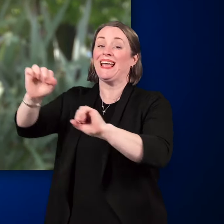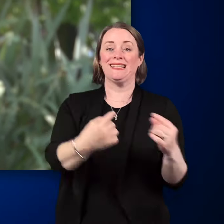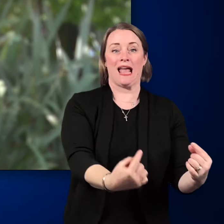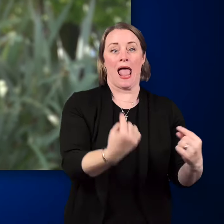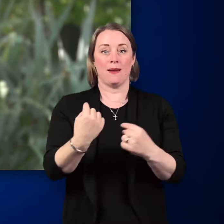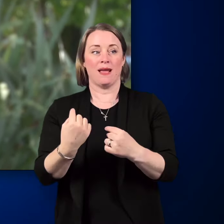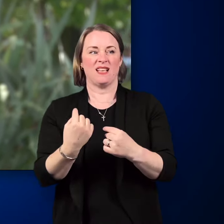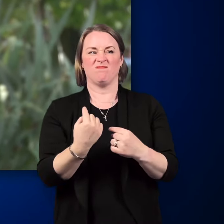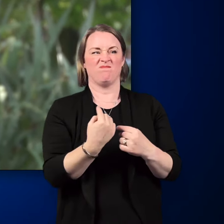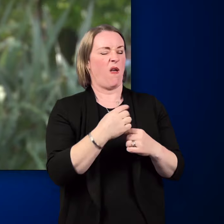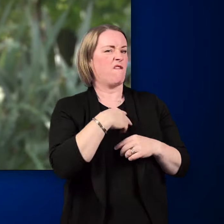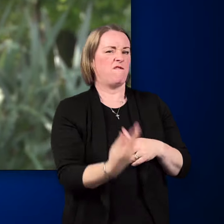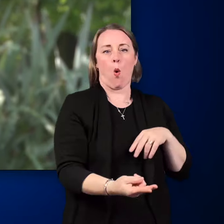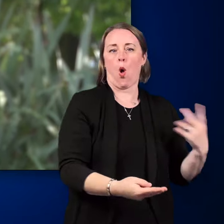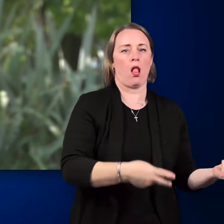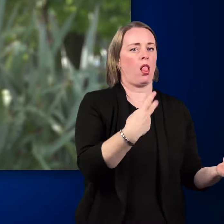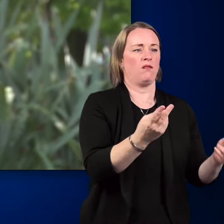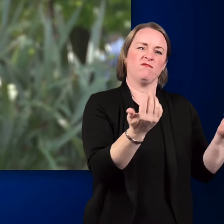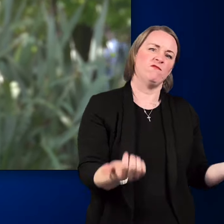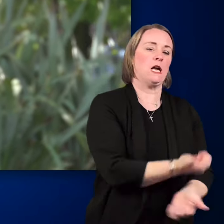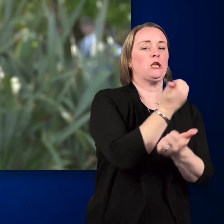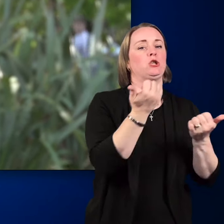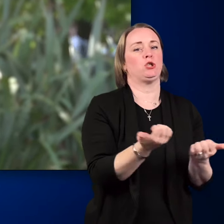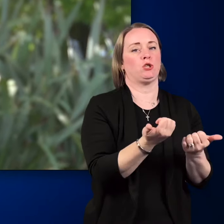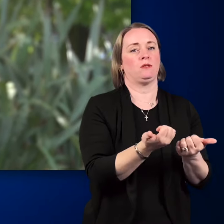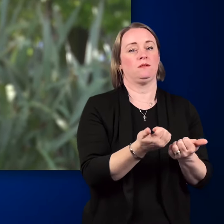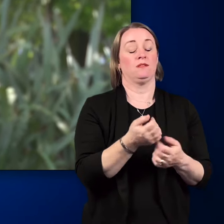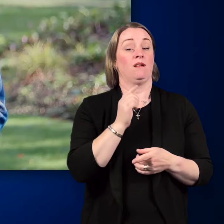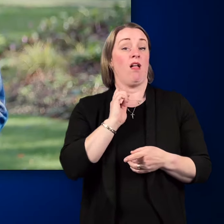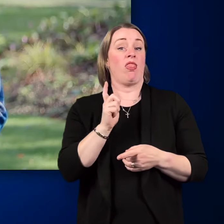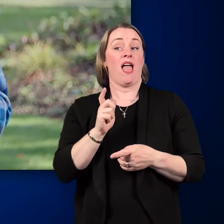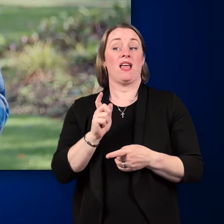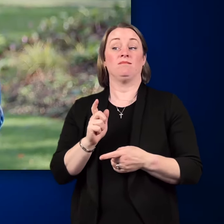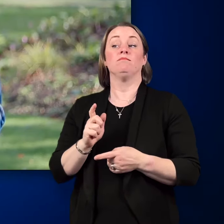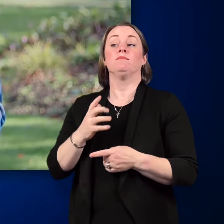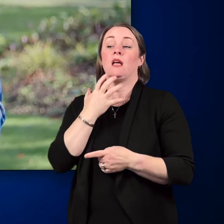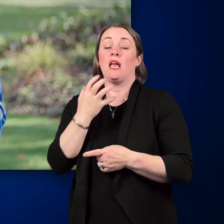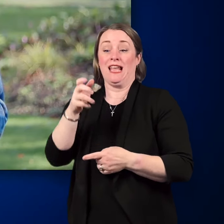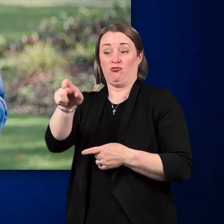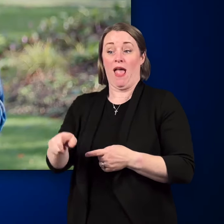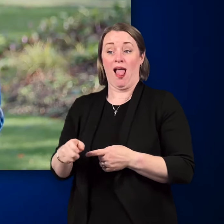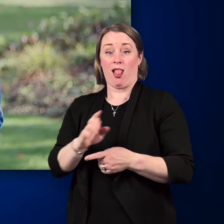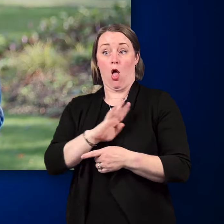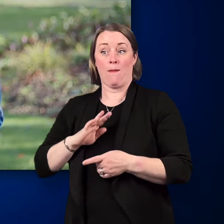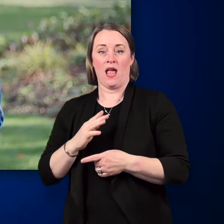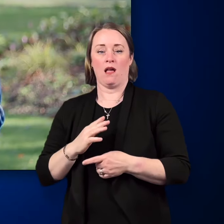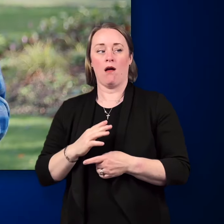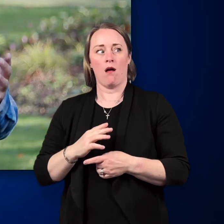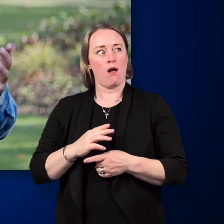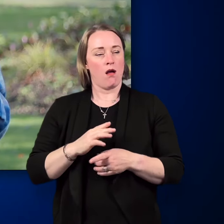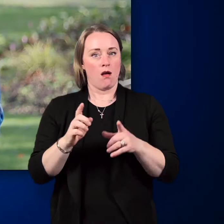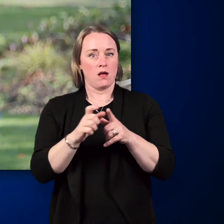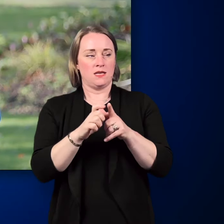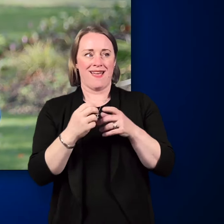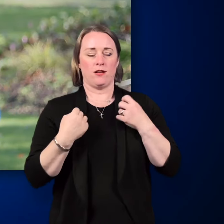Israel's confidence grows. They pursue the Philistines. It's interesting that when somebody steps out and has a go,